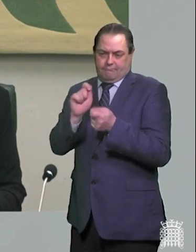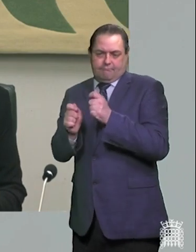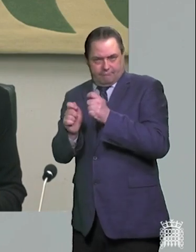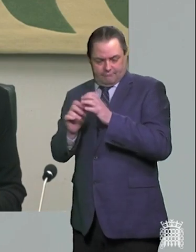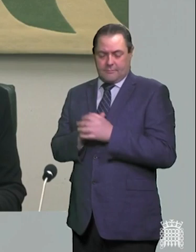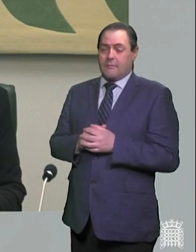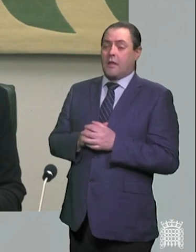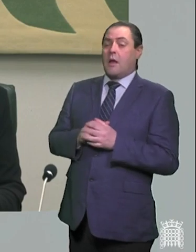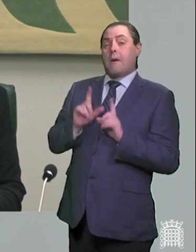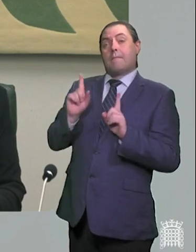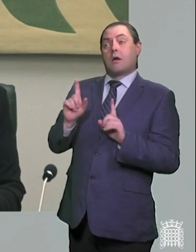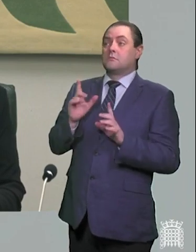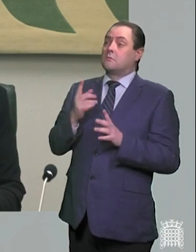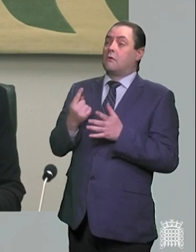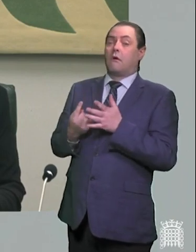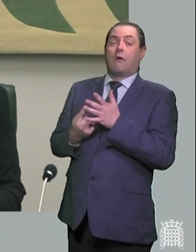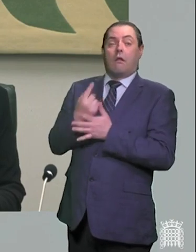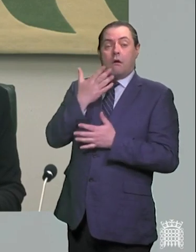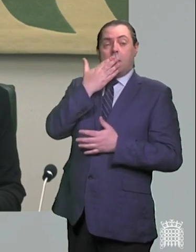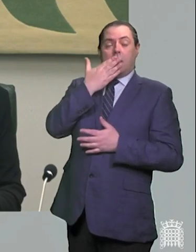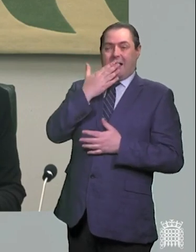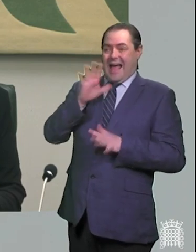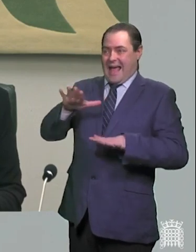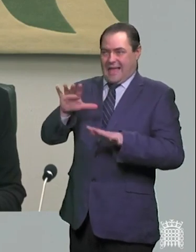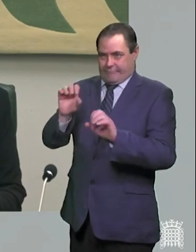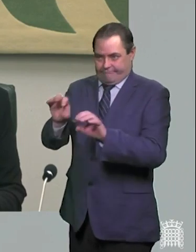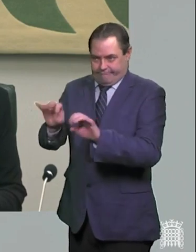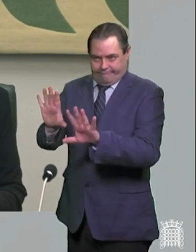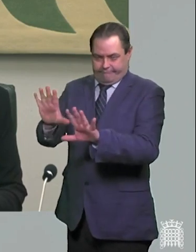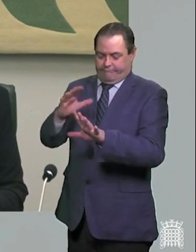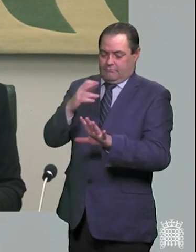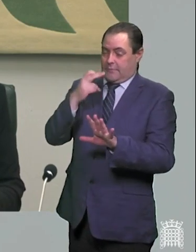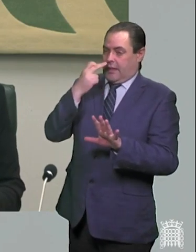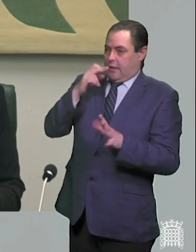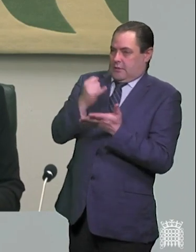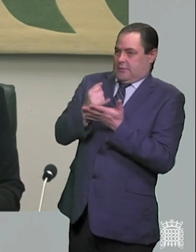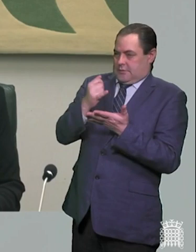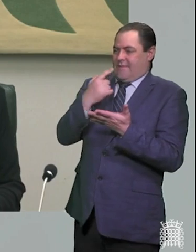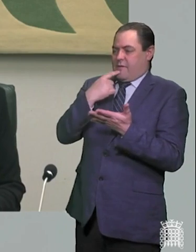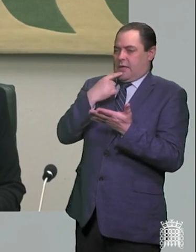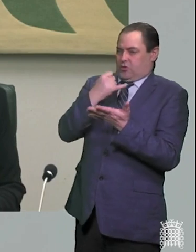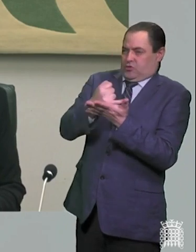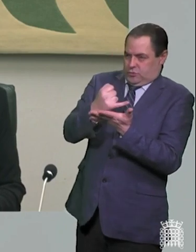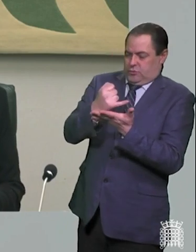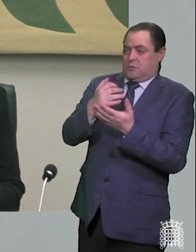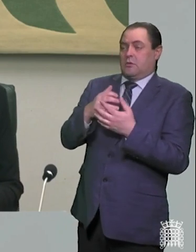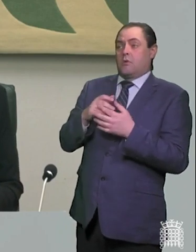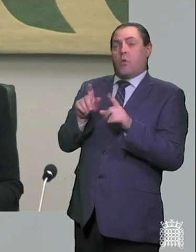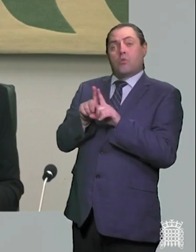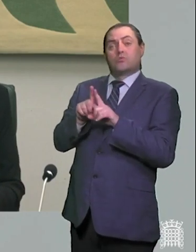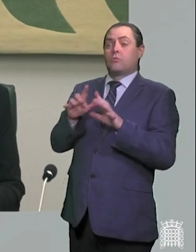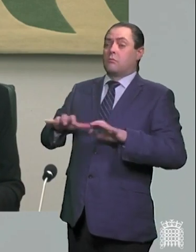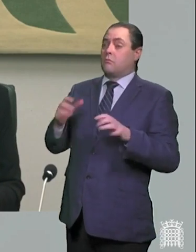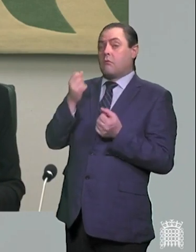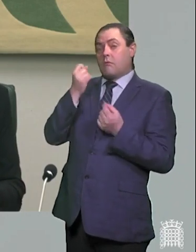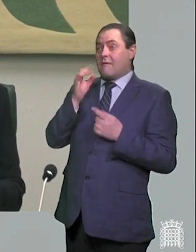Inadvertent misleading, which is promptly corrected, is not an issue. The House understands if ministers decline to answer, for example,